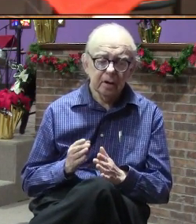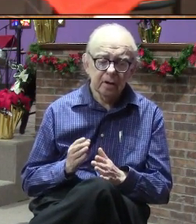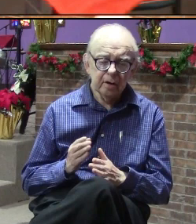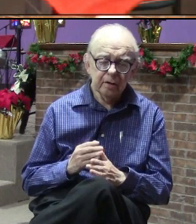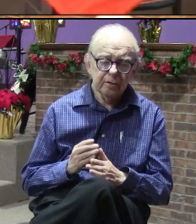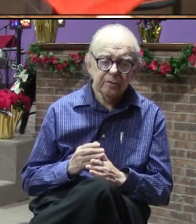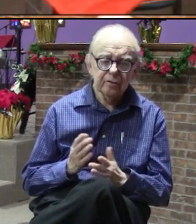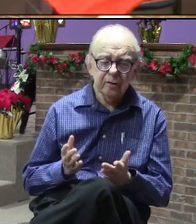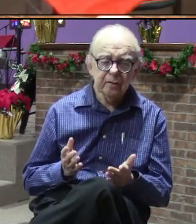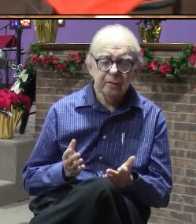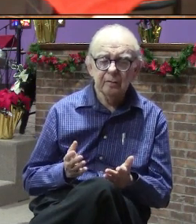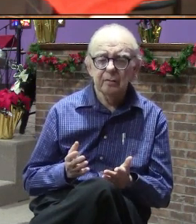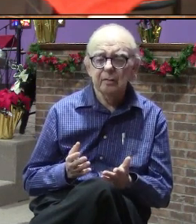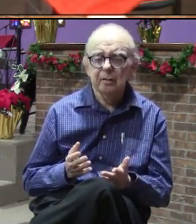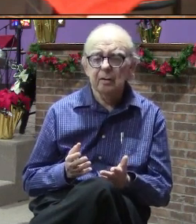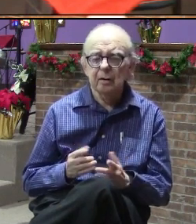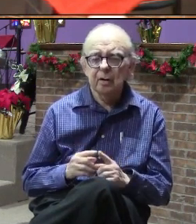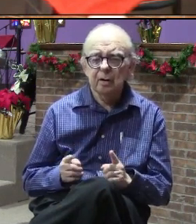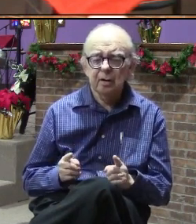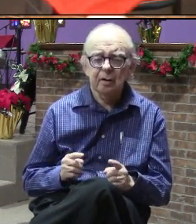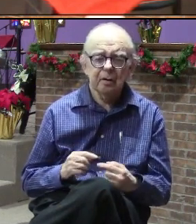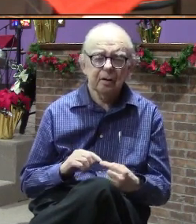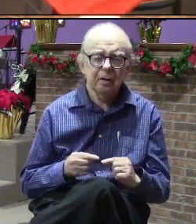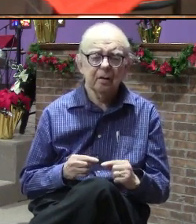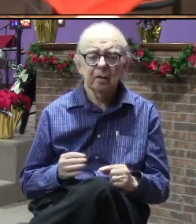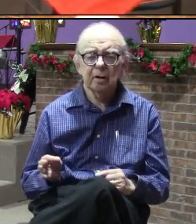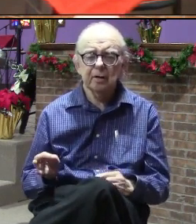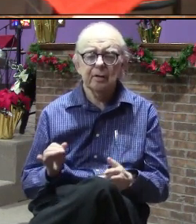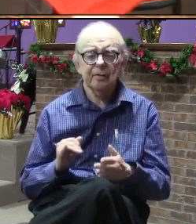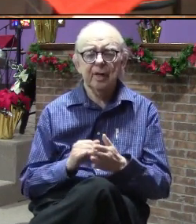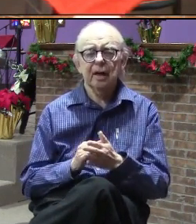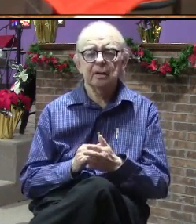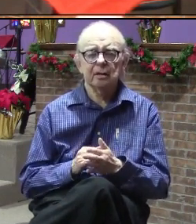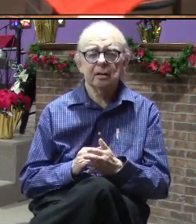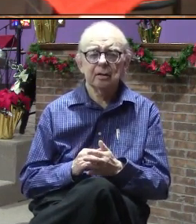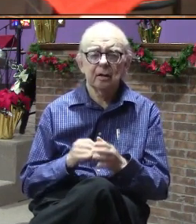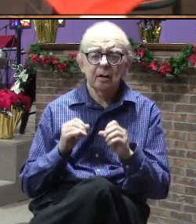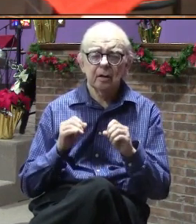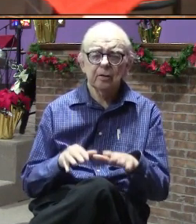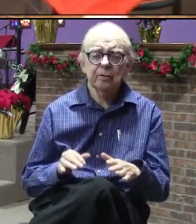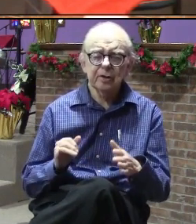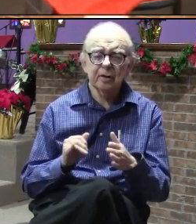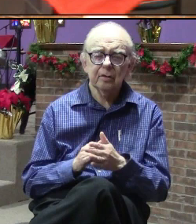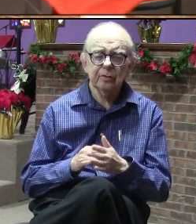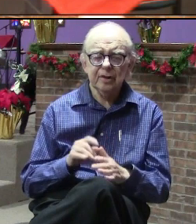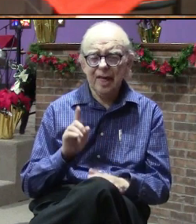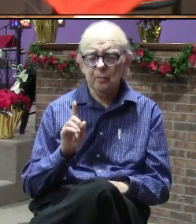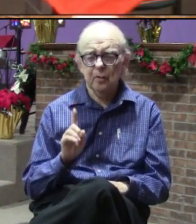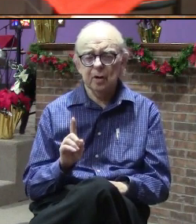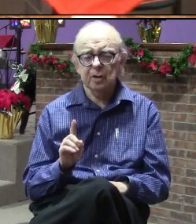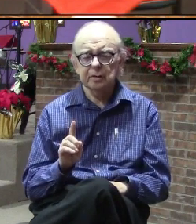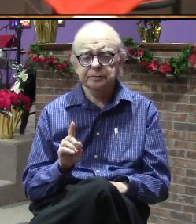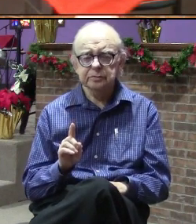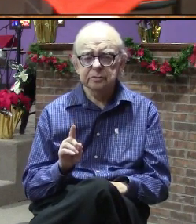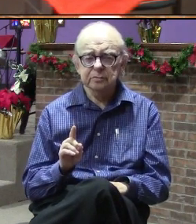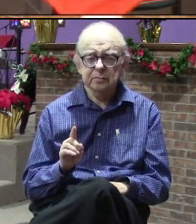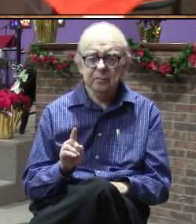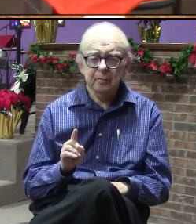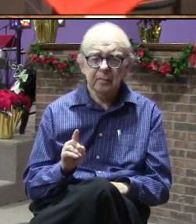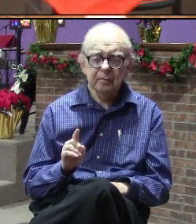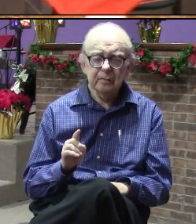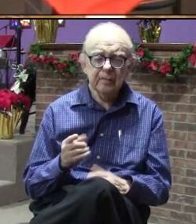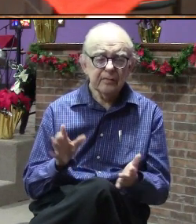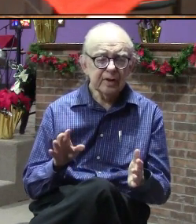years with. But the pain of that, losing that one after